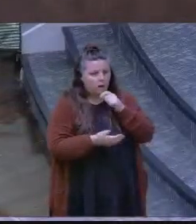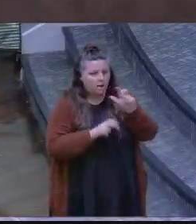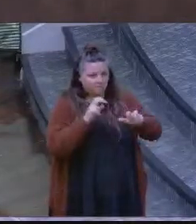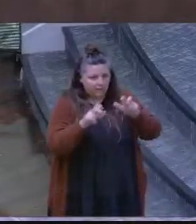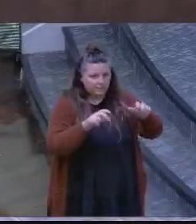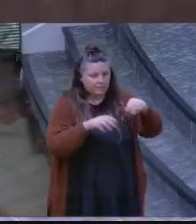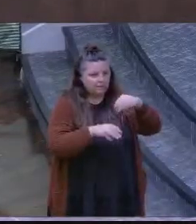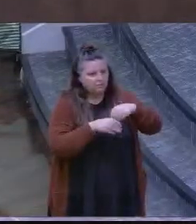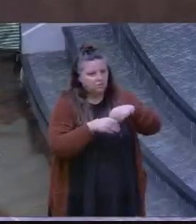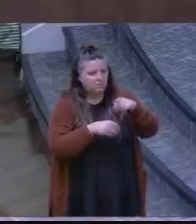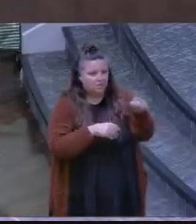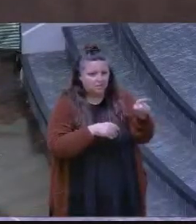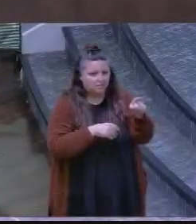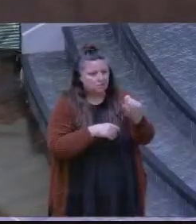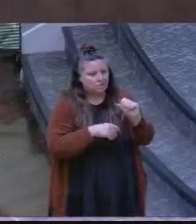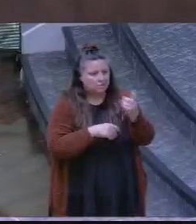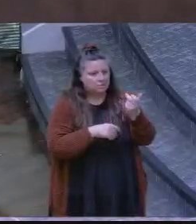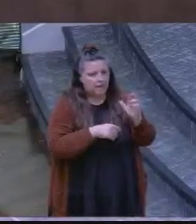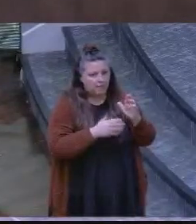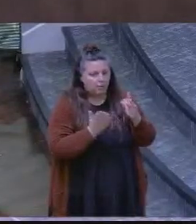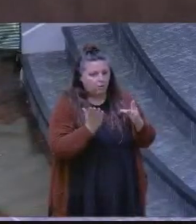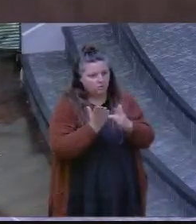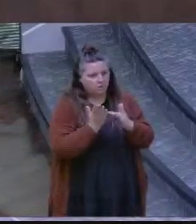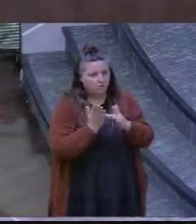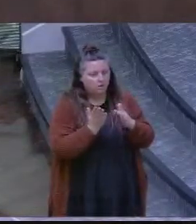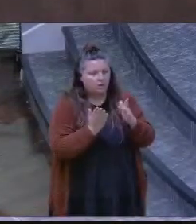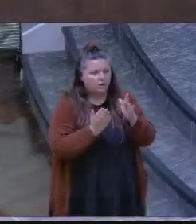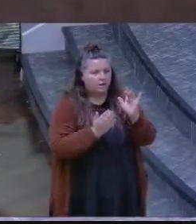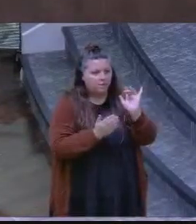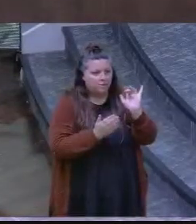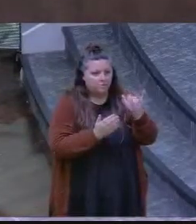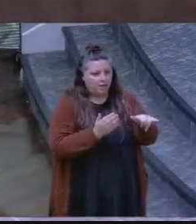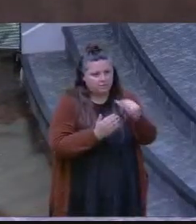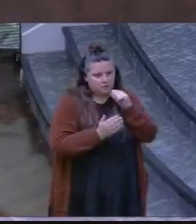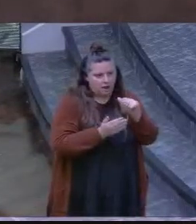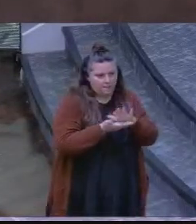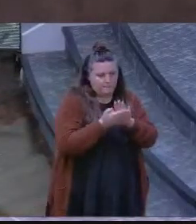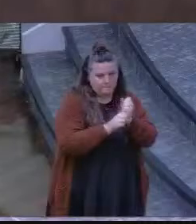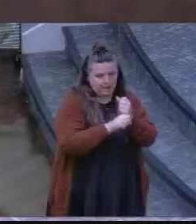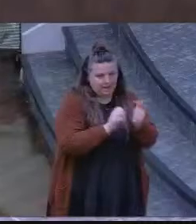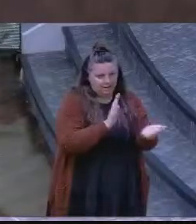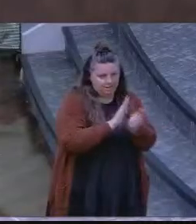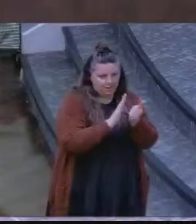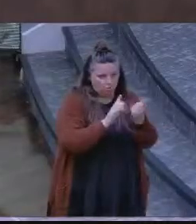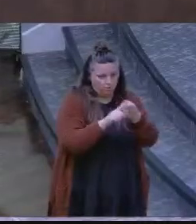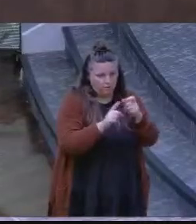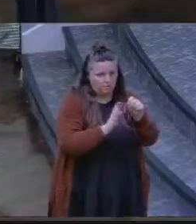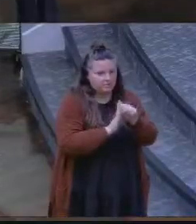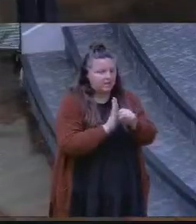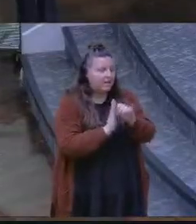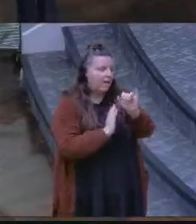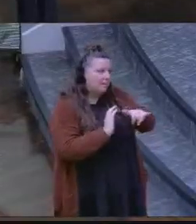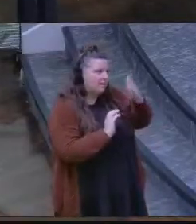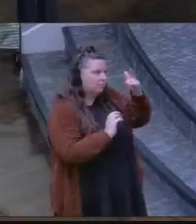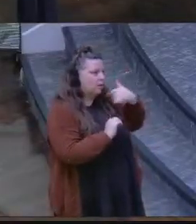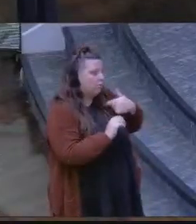be obsolete because it's been outlawed by the state. But, yeah. Which is why we're starting small, and actually, a lot of the